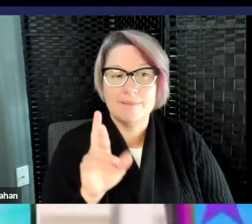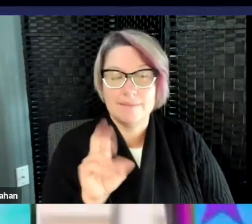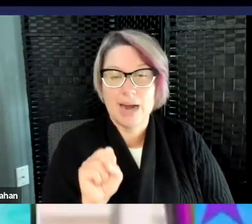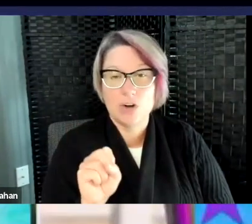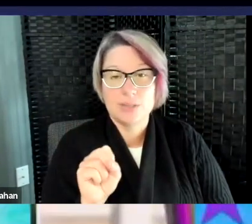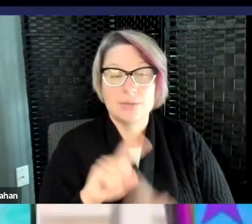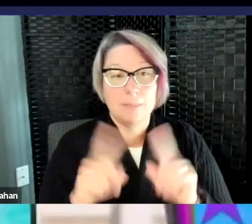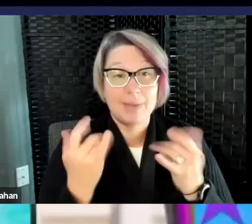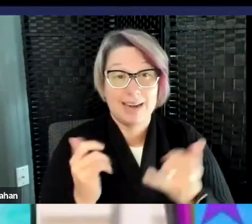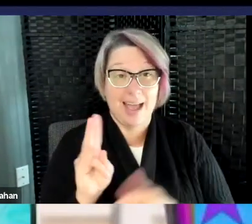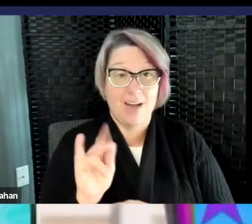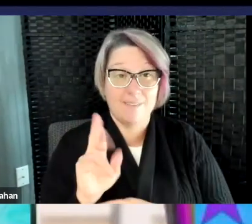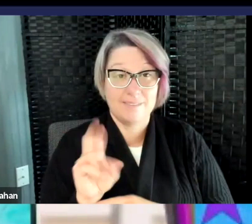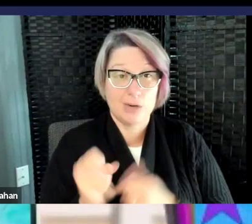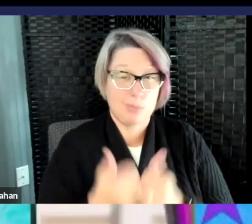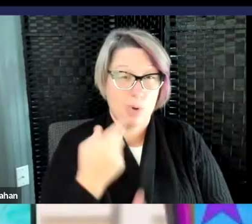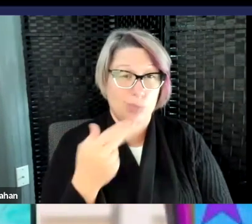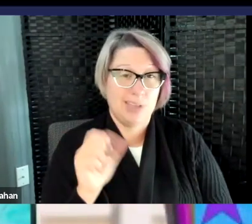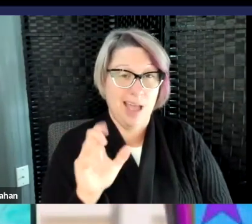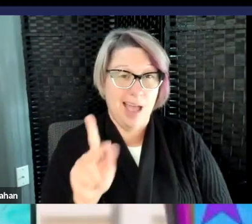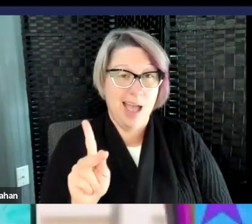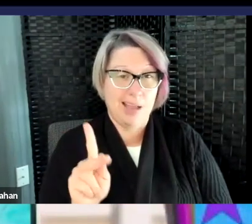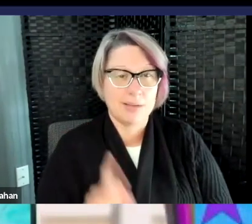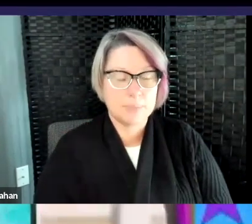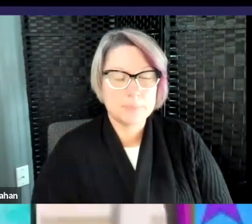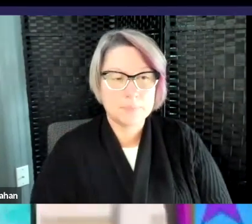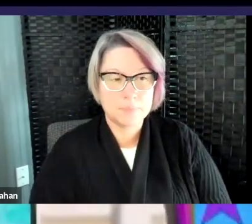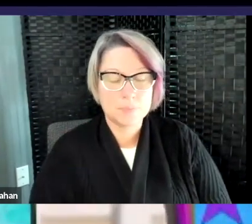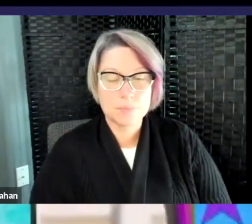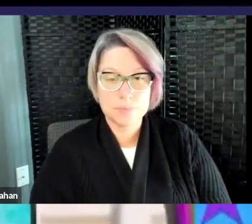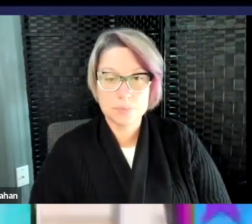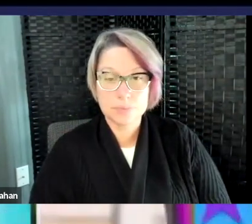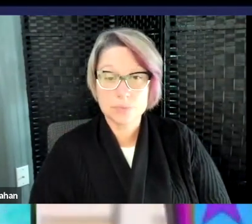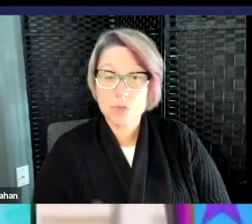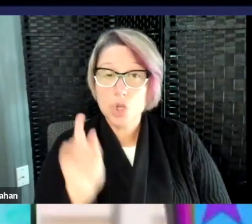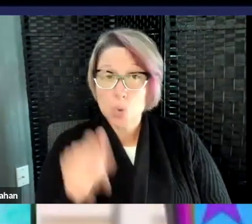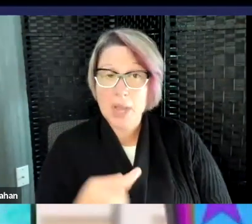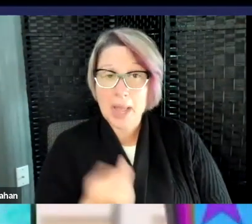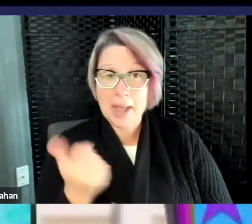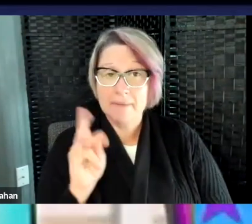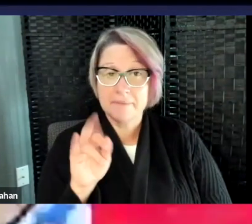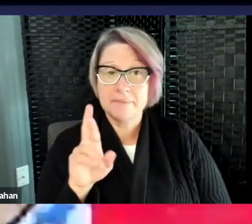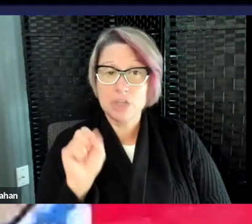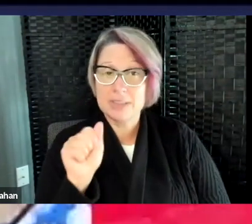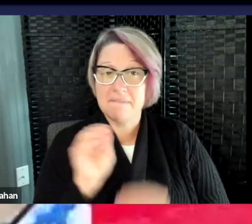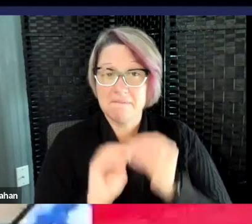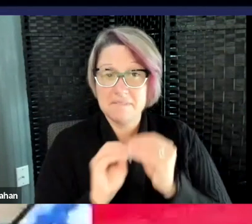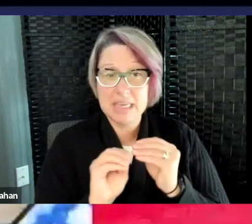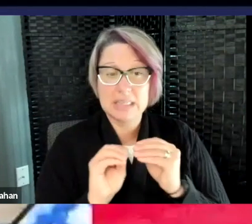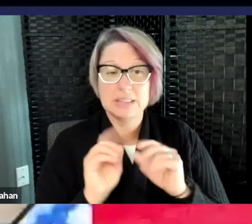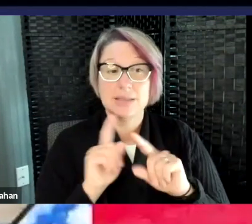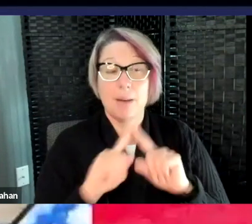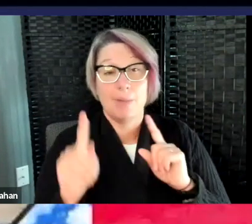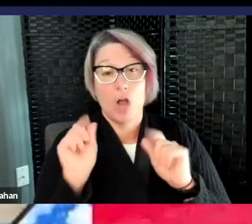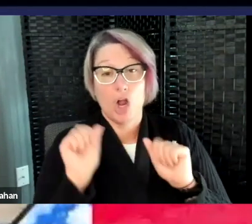nowadays. Yeah, it's mostly really about hacks. You can get rid of a virus, you can fix it, but it may do harm